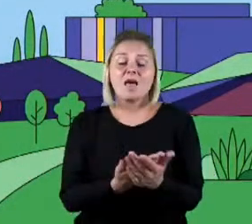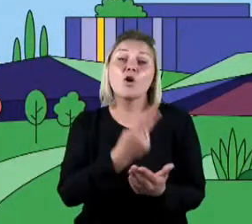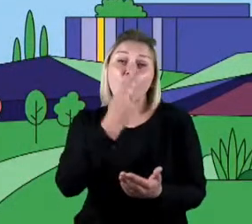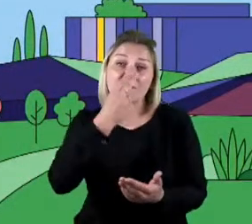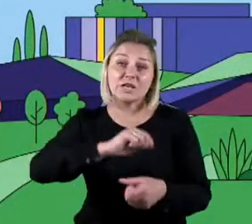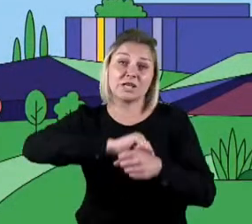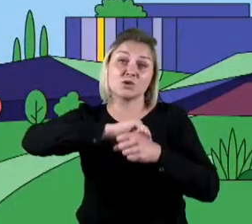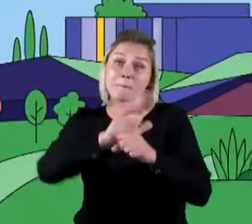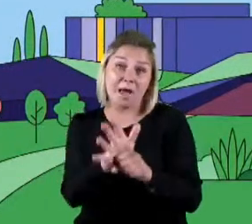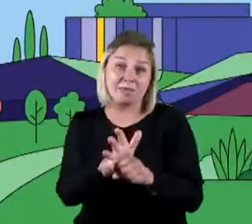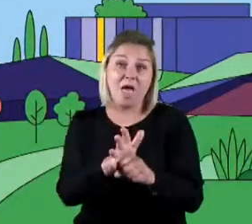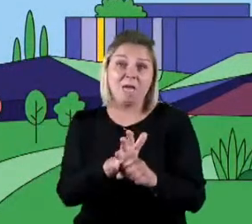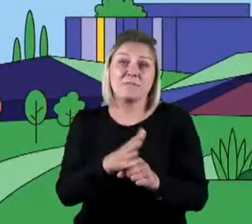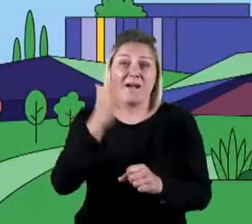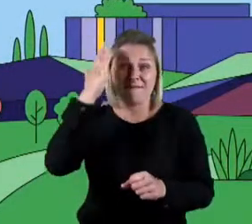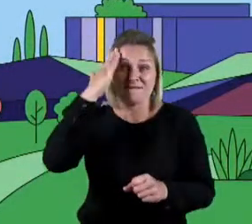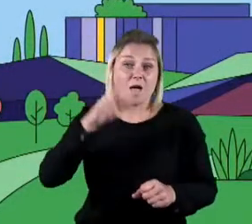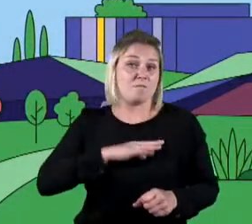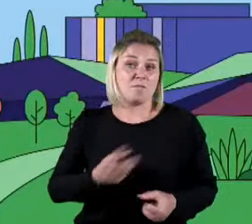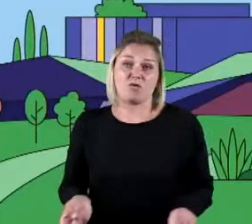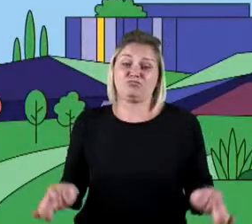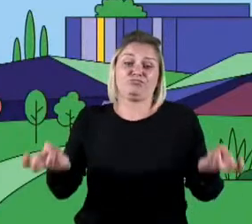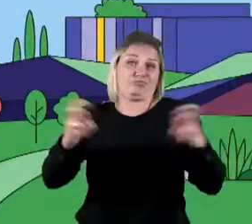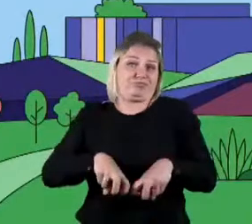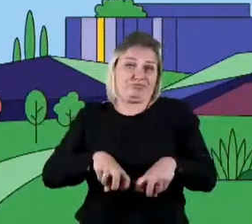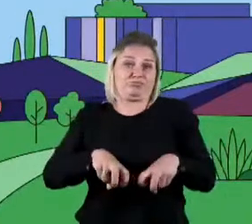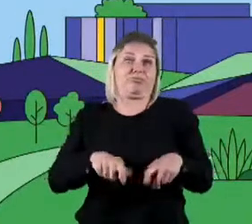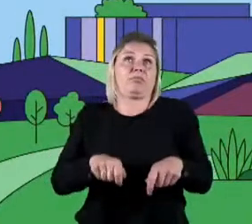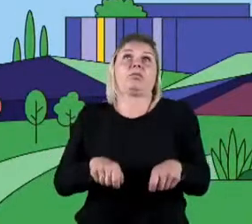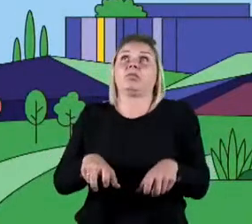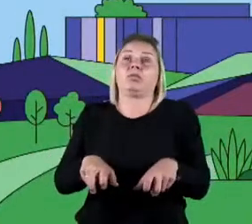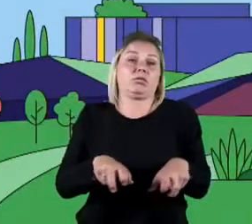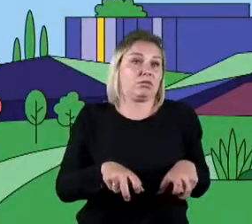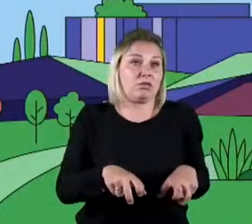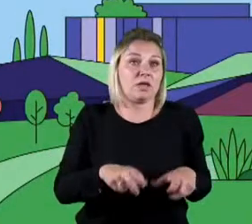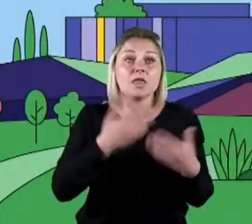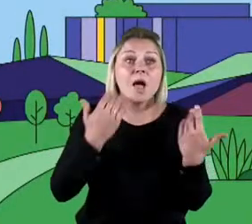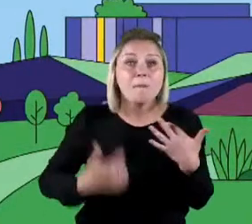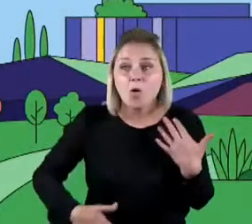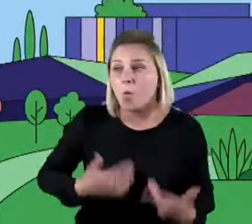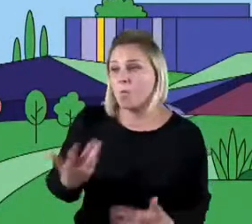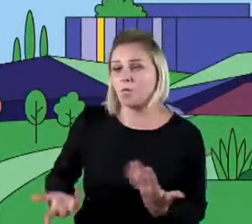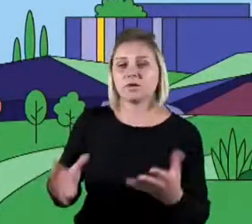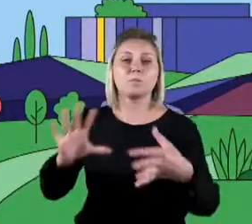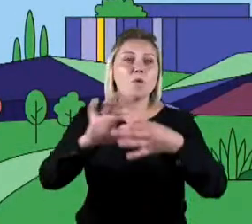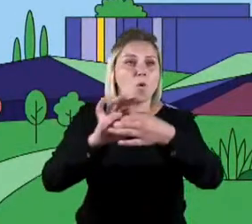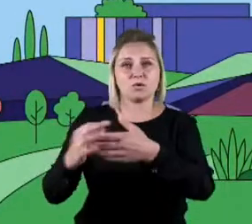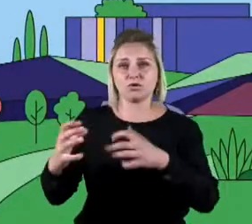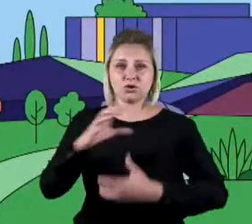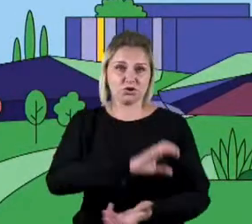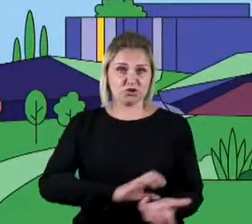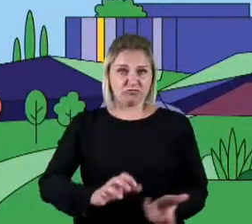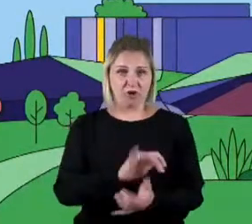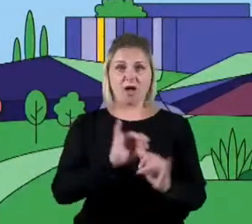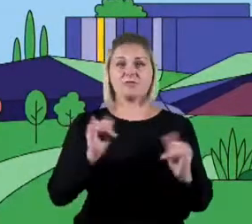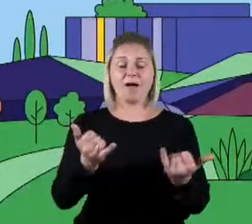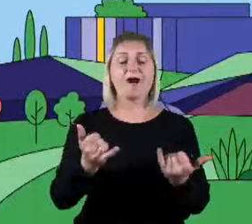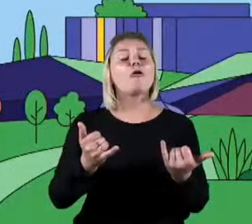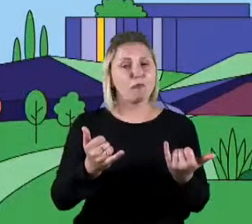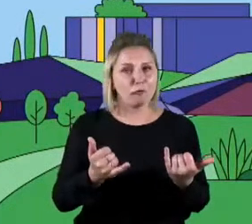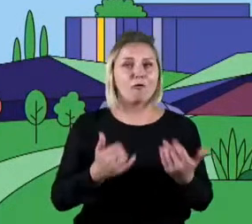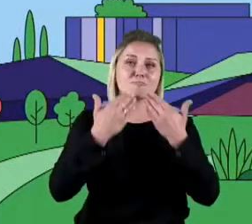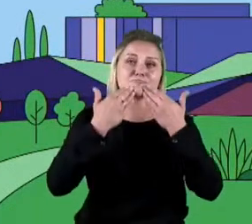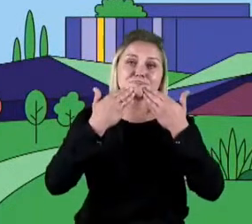has shown that we can be locked down, we cannot go out, but there will be people who don't have a computer to be able to